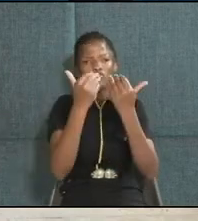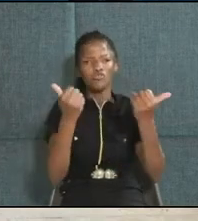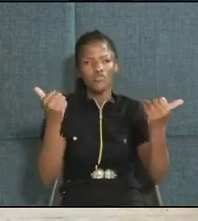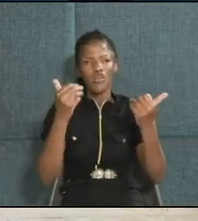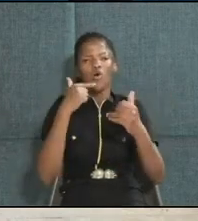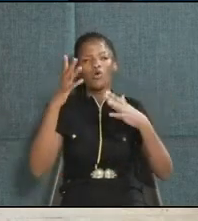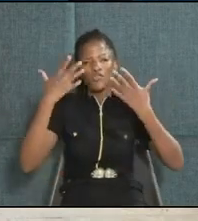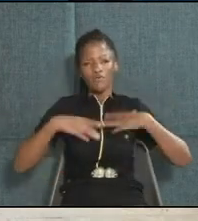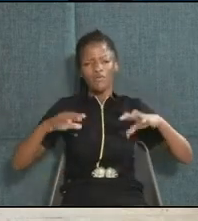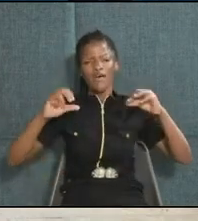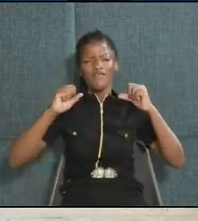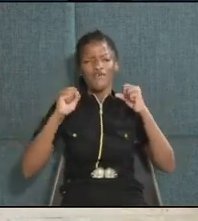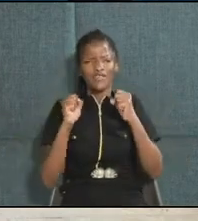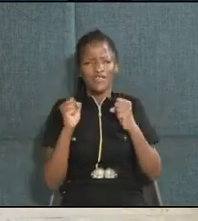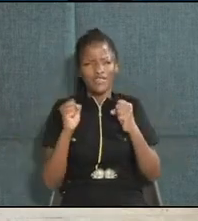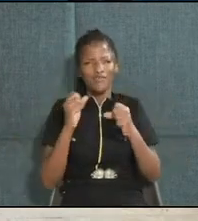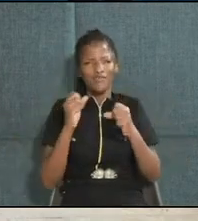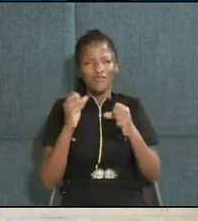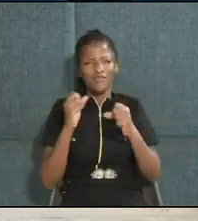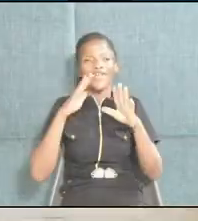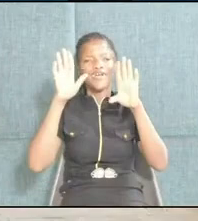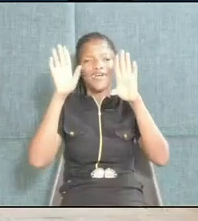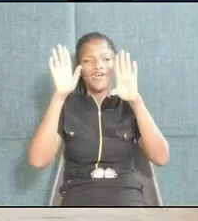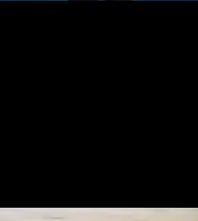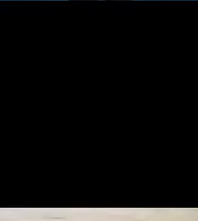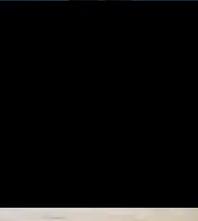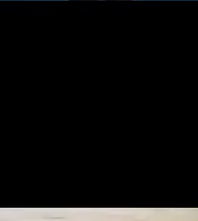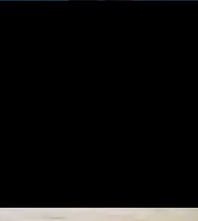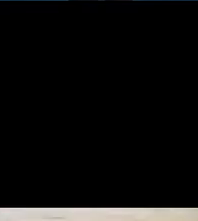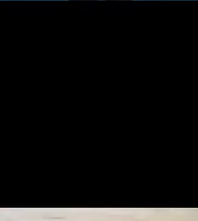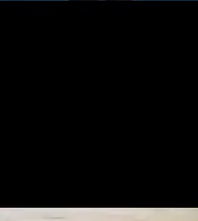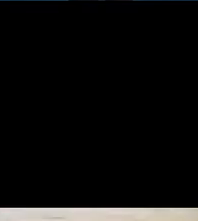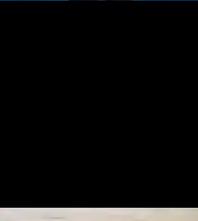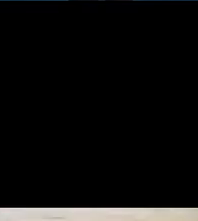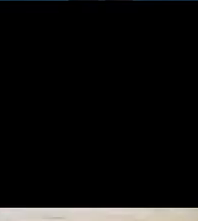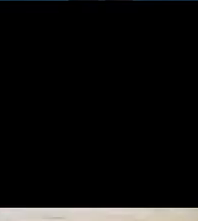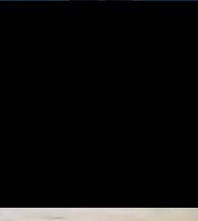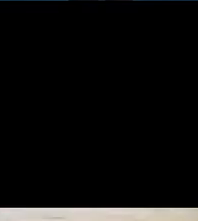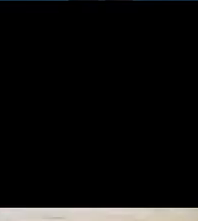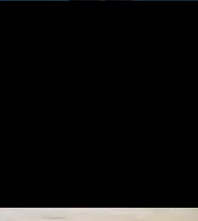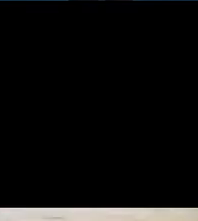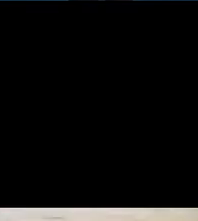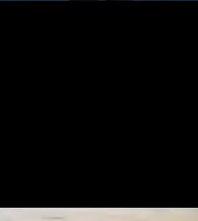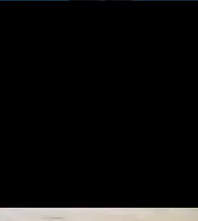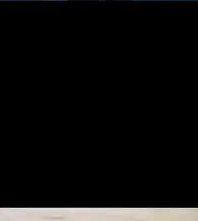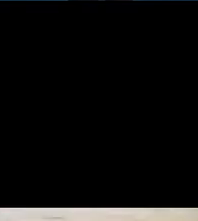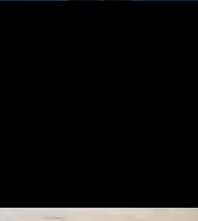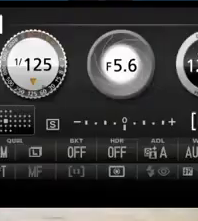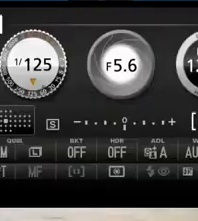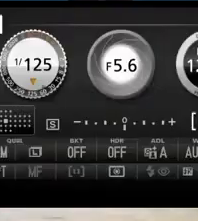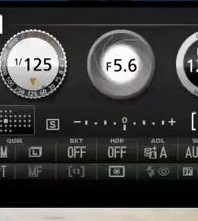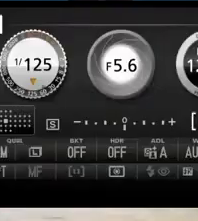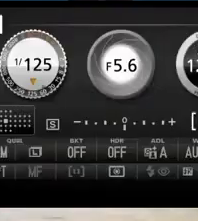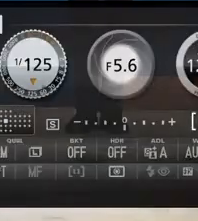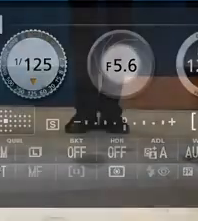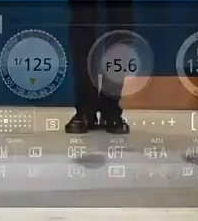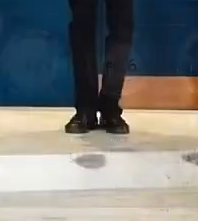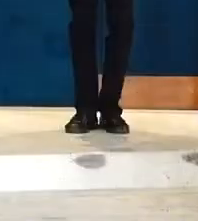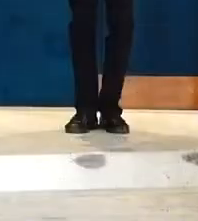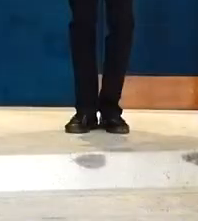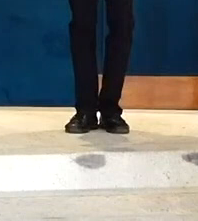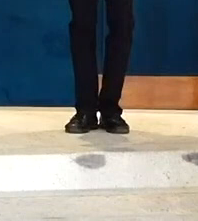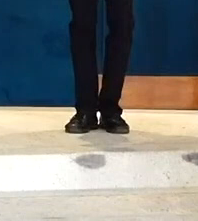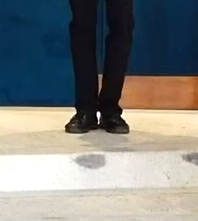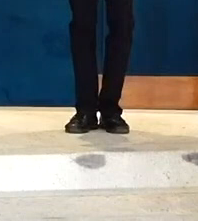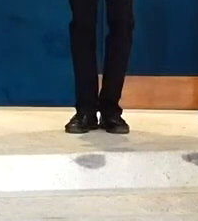there trembled and covered their faces because the face of Stephen was like that of an angel? Can you imagine that